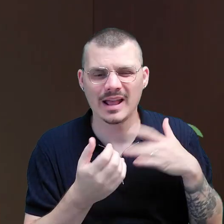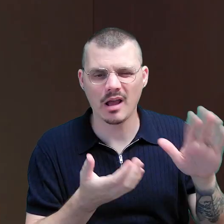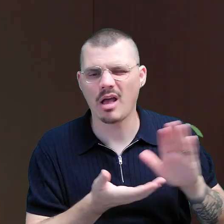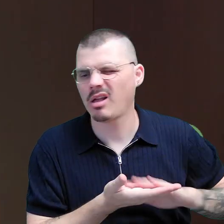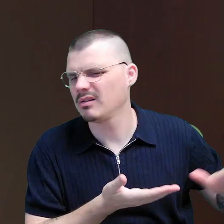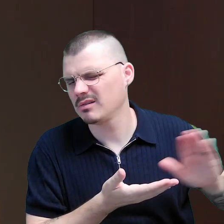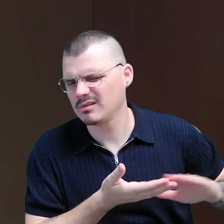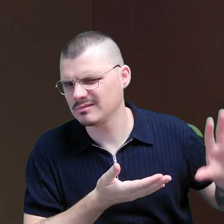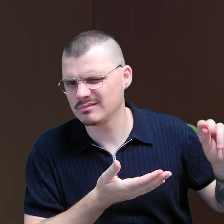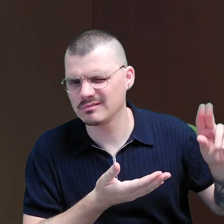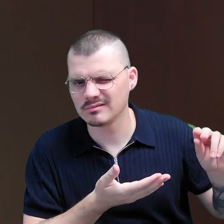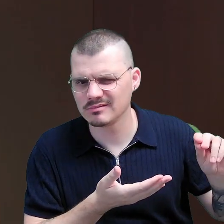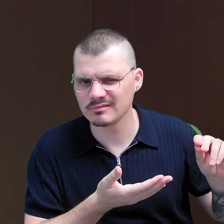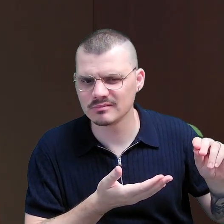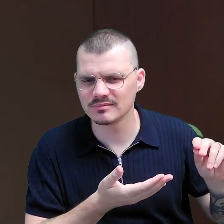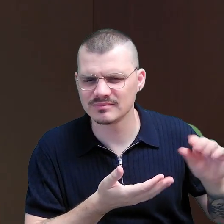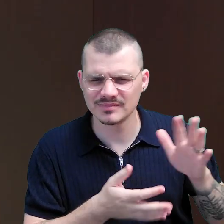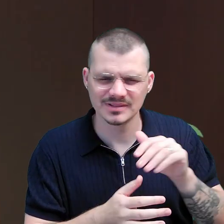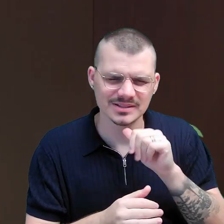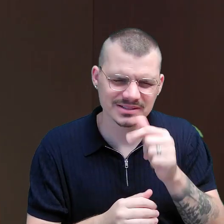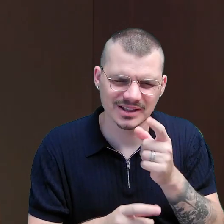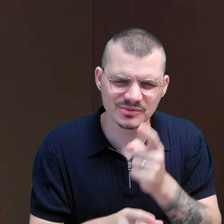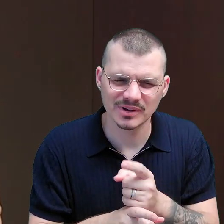off. It's not right, is it?